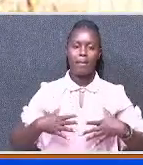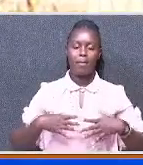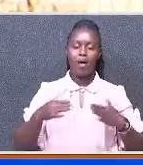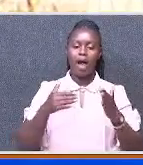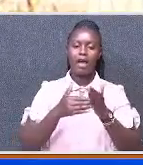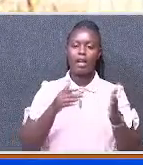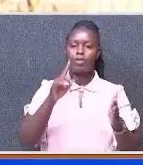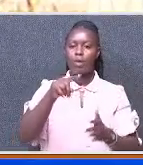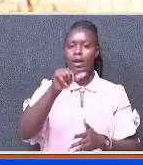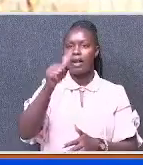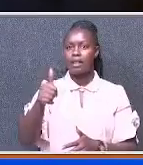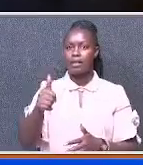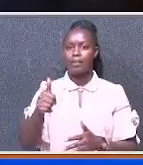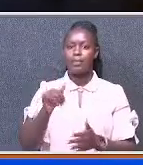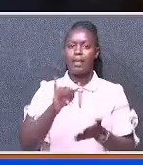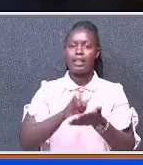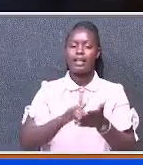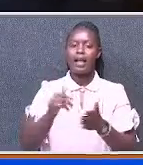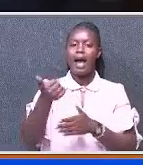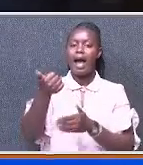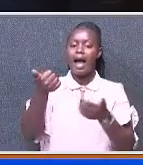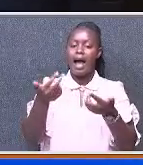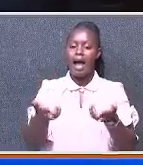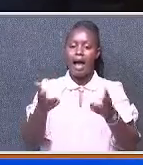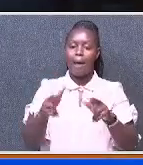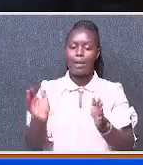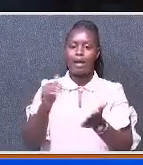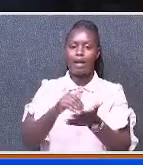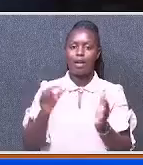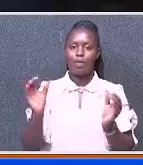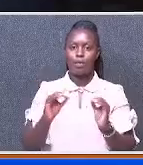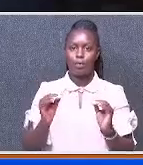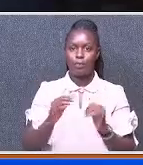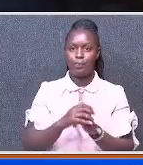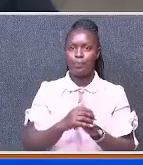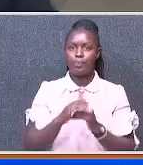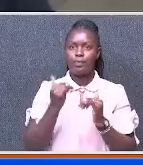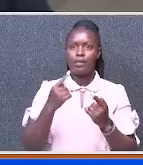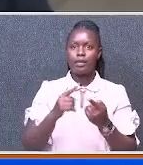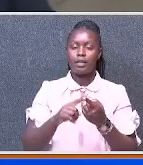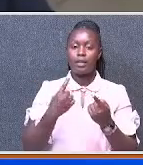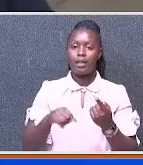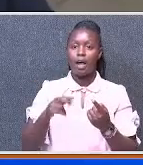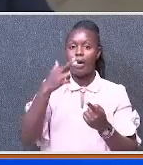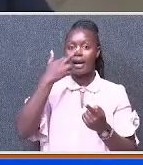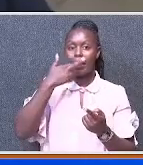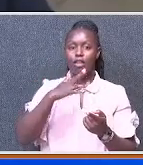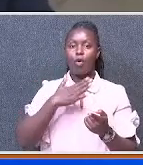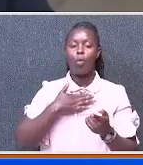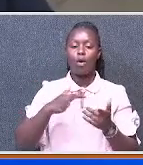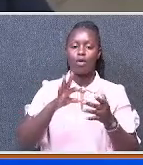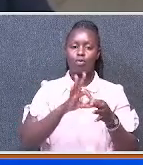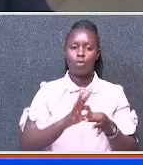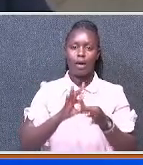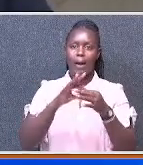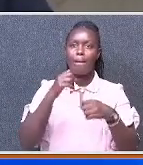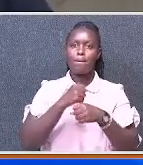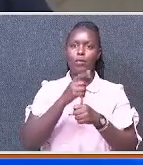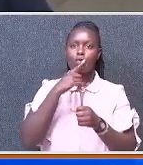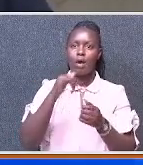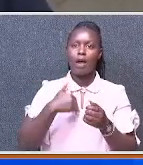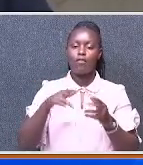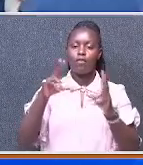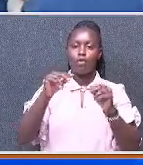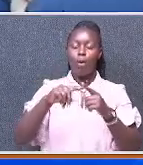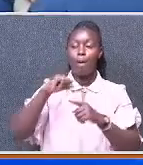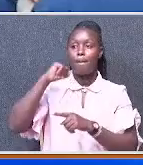side. It should never happen. Earlier, the second-in-command vowed to unite the Mount Kenya region and to ensure that there are no political divisions between